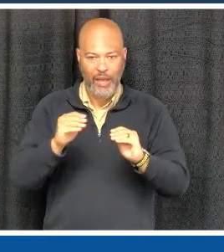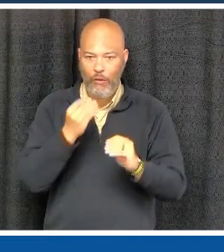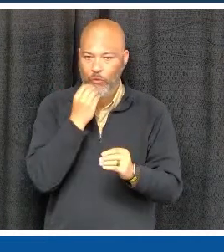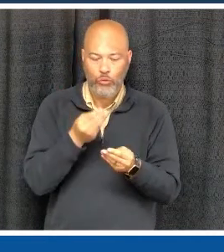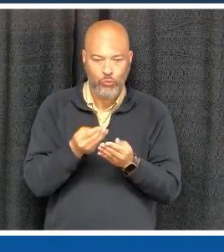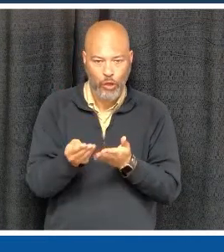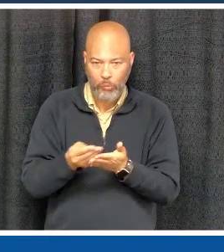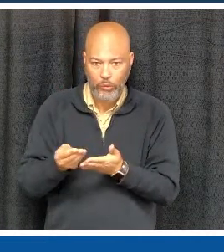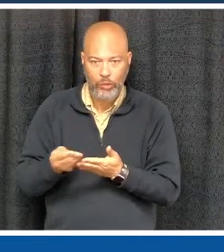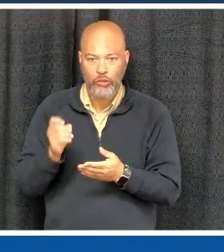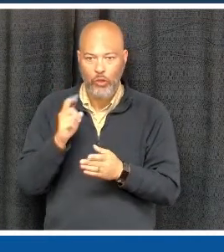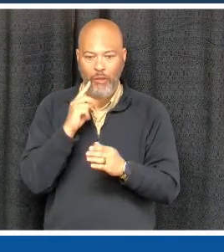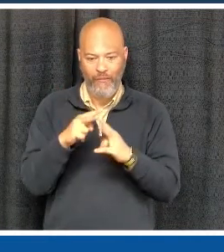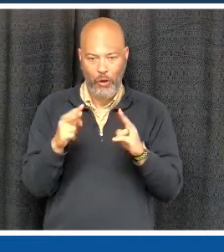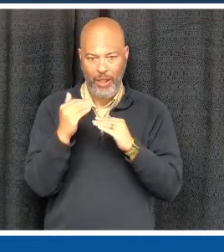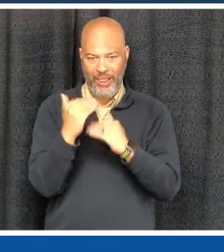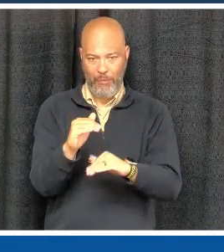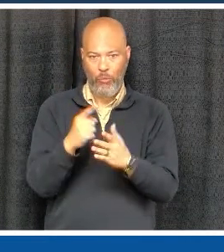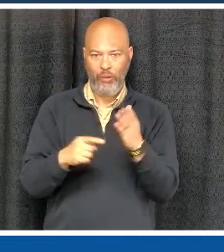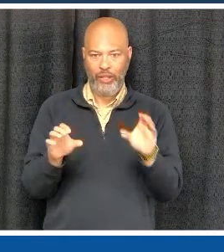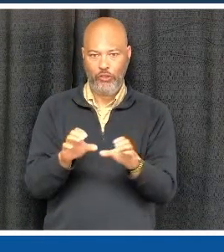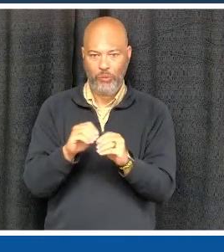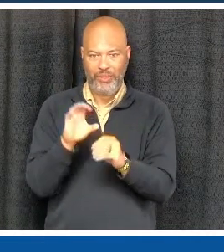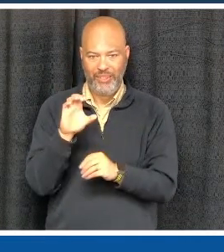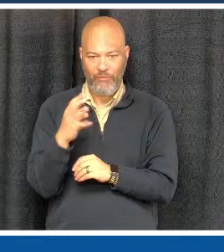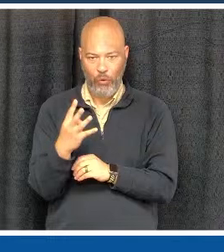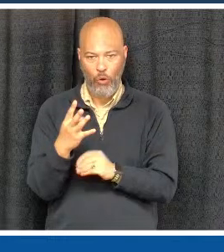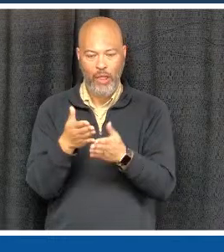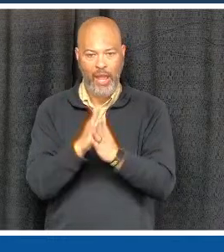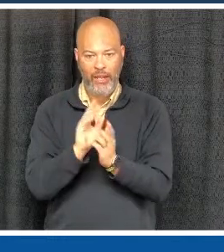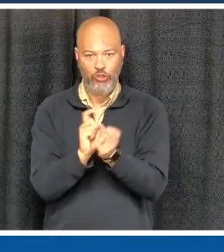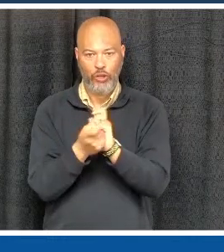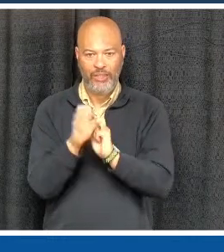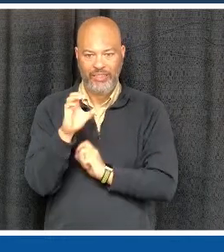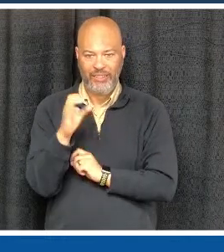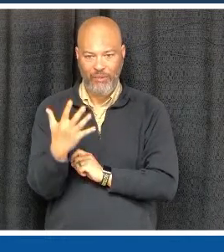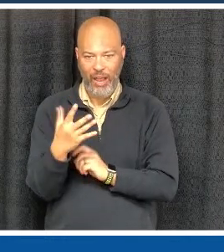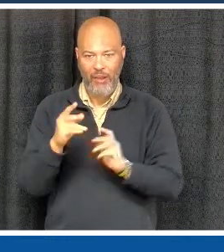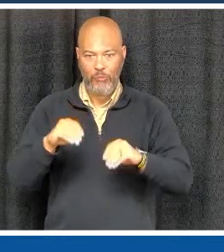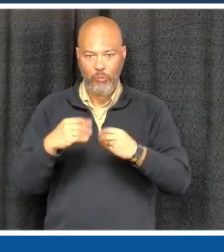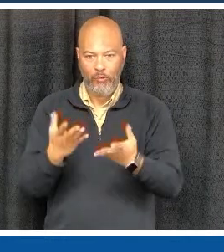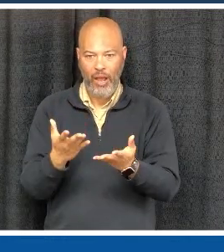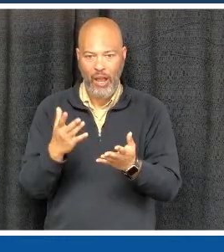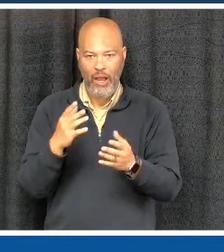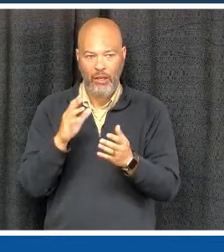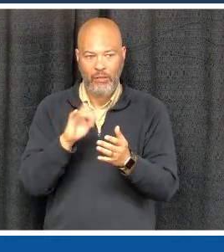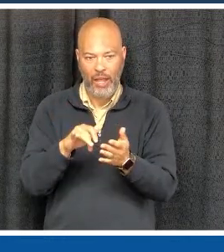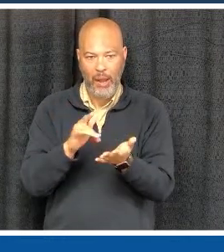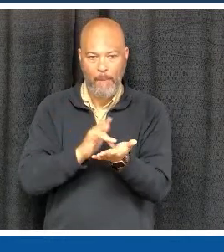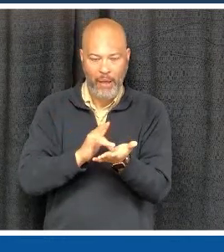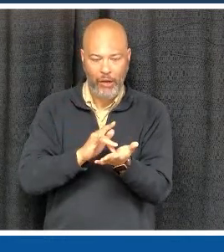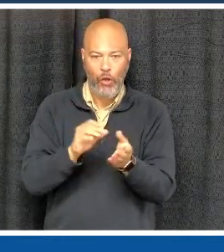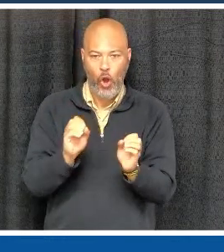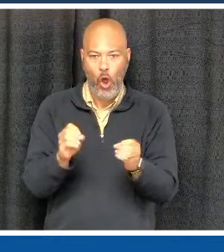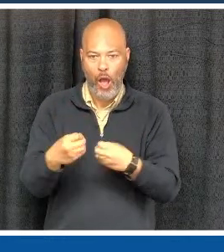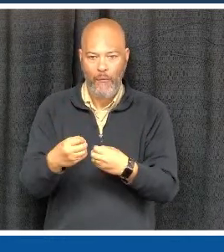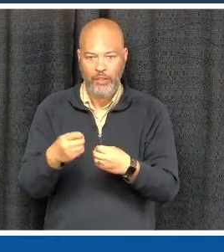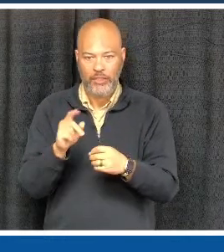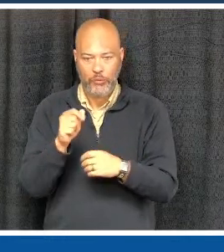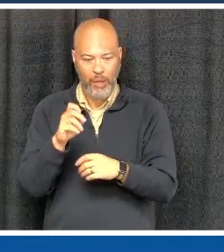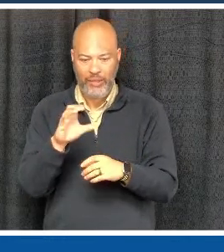so they're very limited in what they could do in C4, so they've asked to go to C5 to provide some of those medical and office spaces that C4